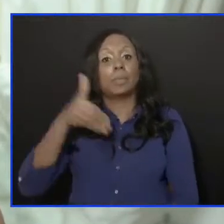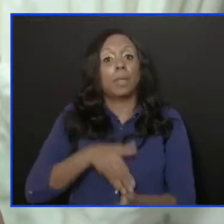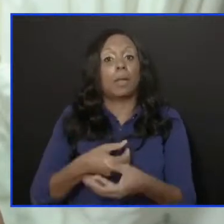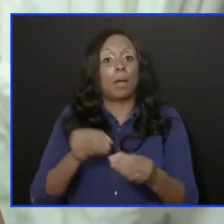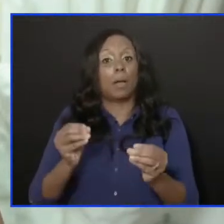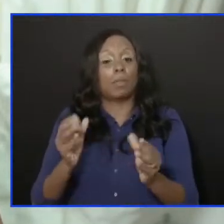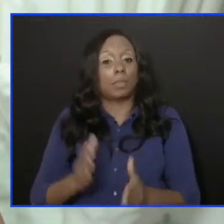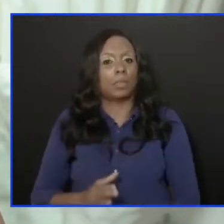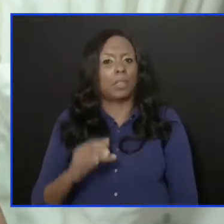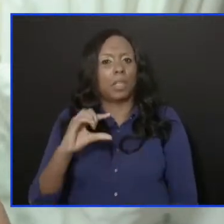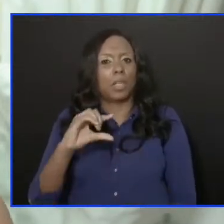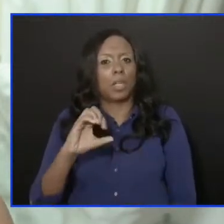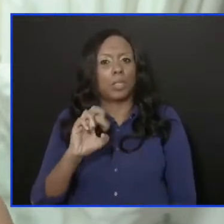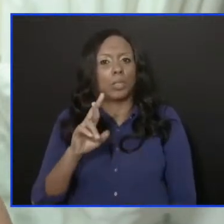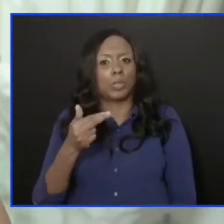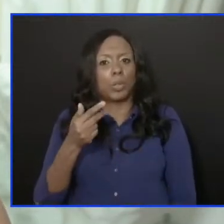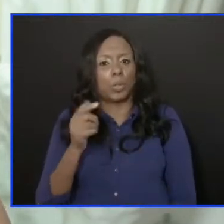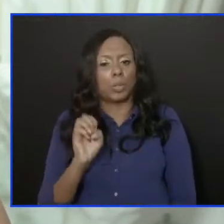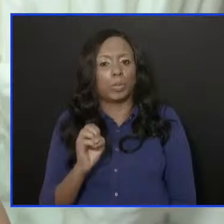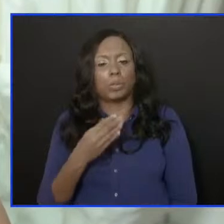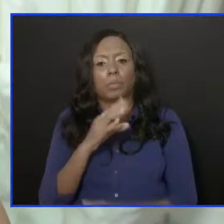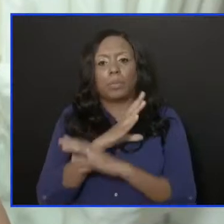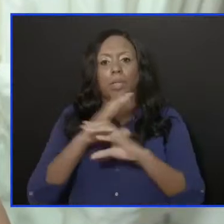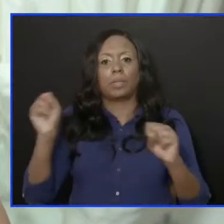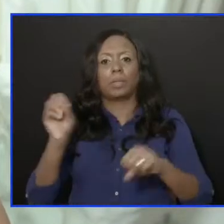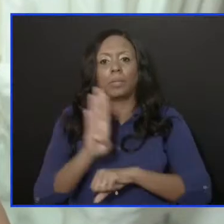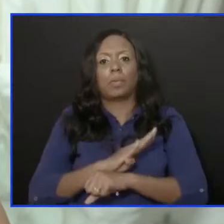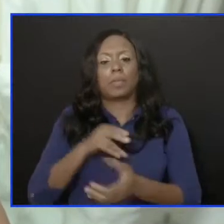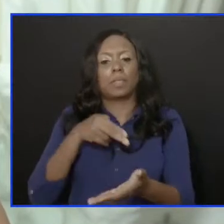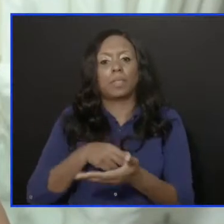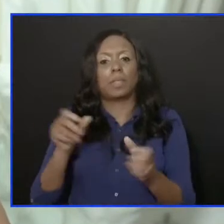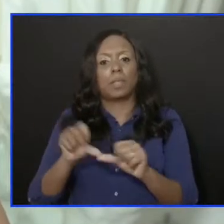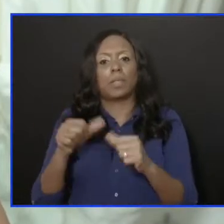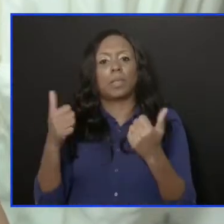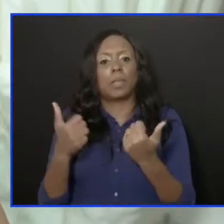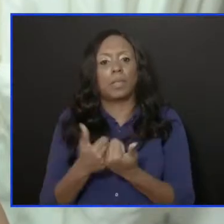Dr. Kenneth George, and President of the Barbados Nurses Association, Ms.